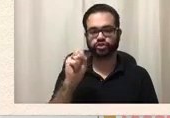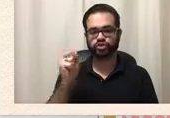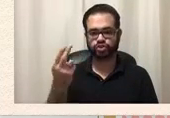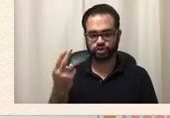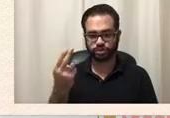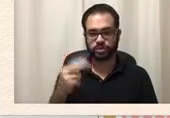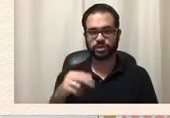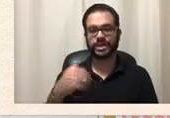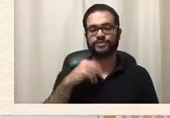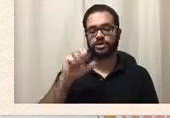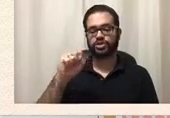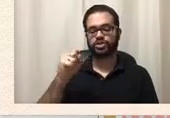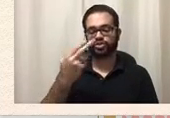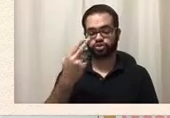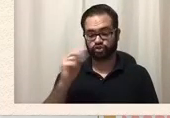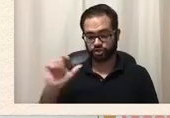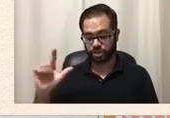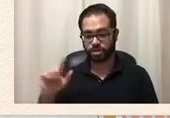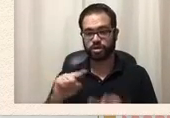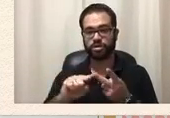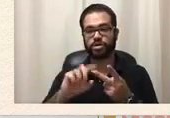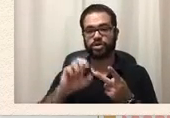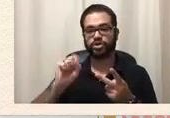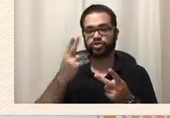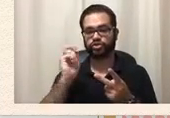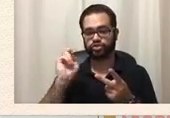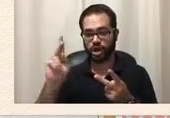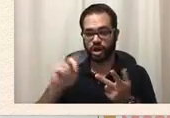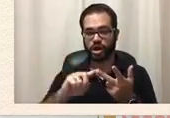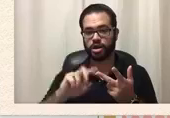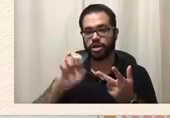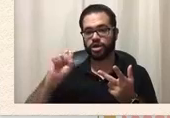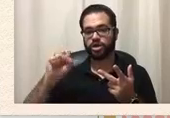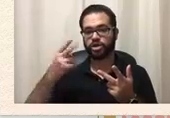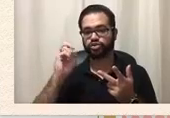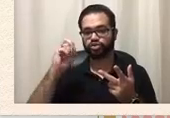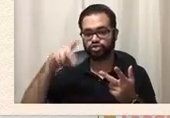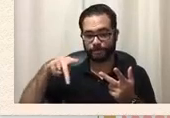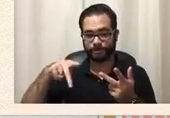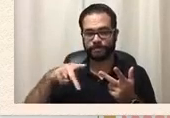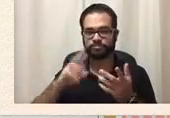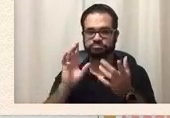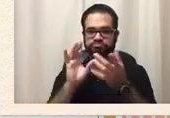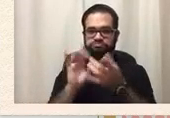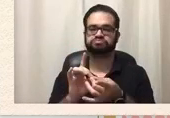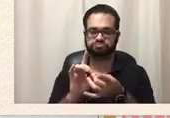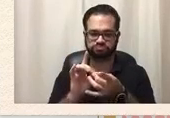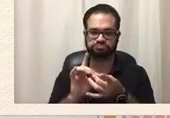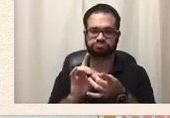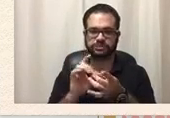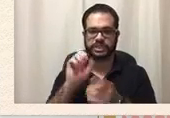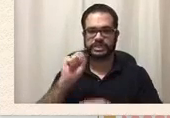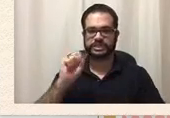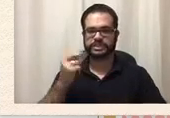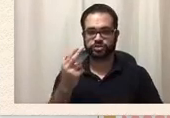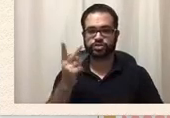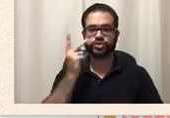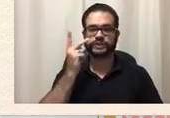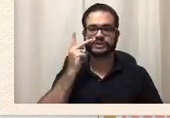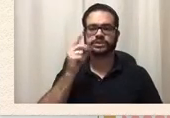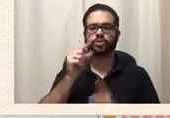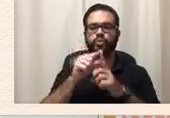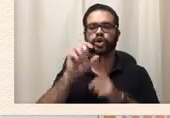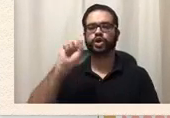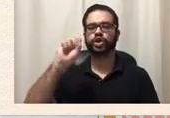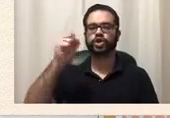shell, shark, and shop, which match the SH sound. In the corner, you can see the words ship